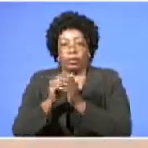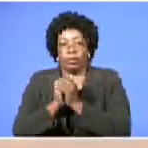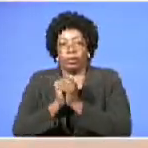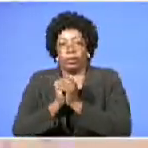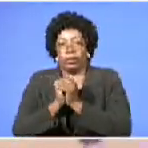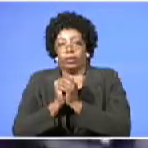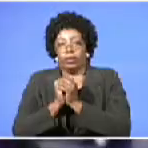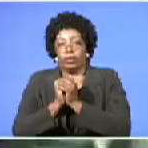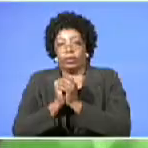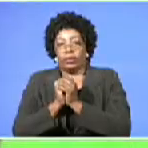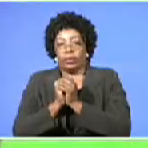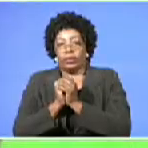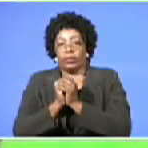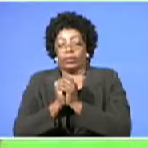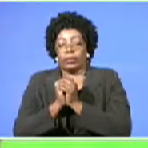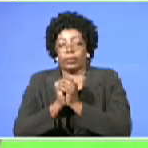Wizards.